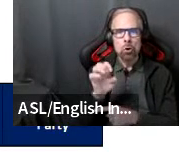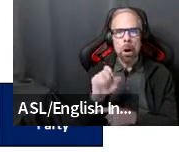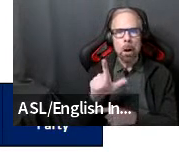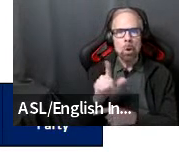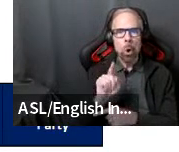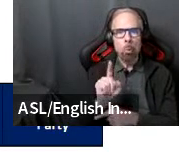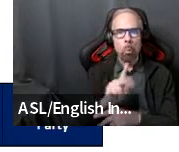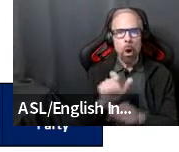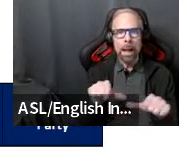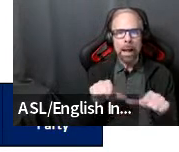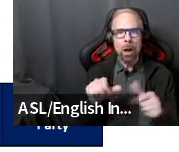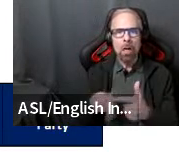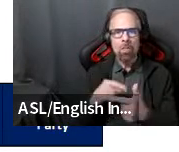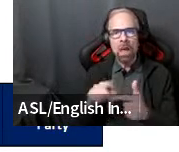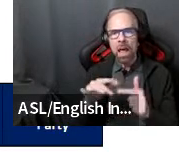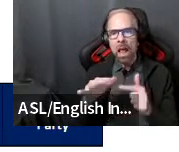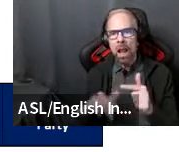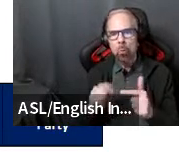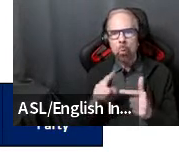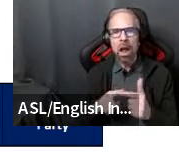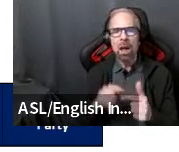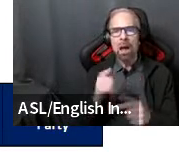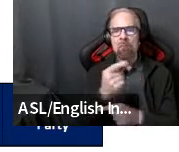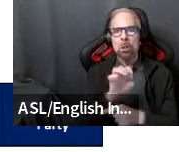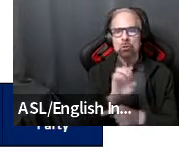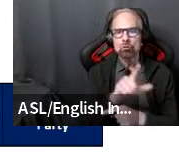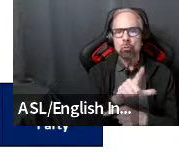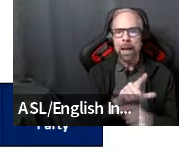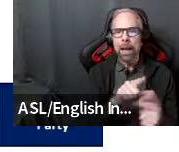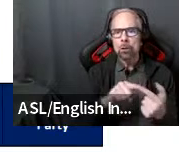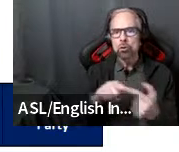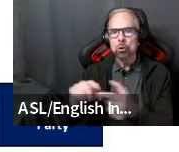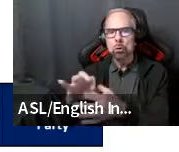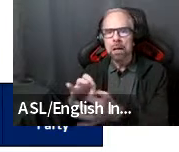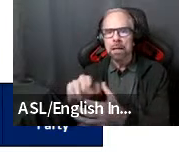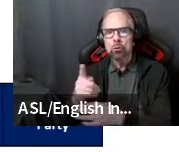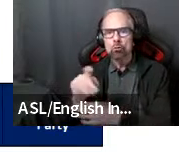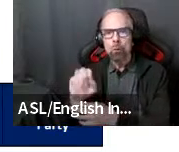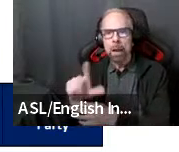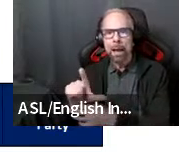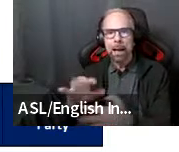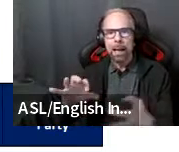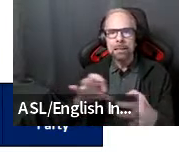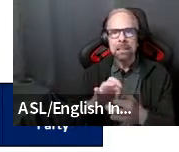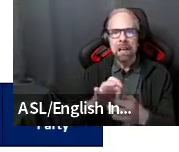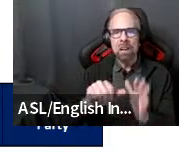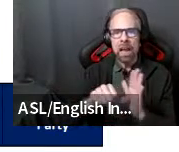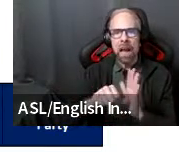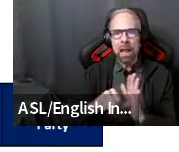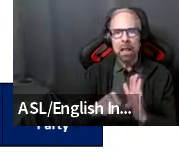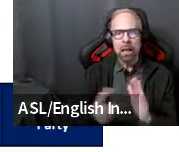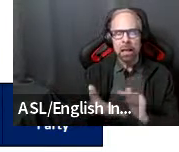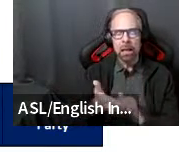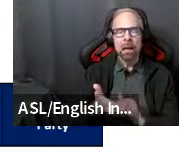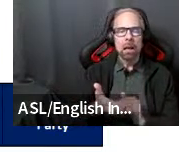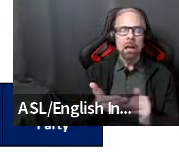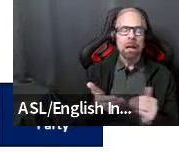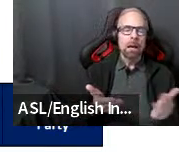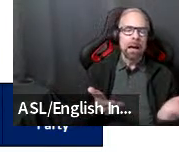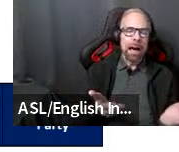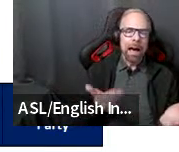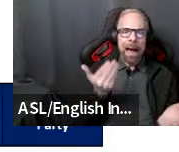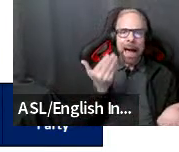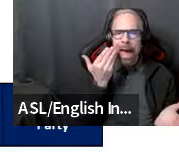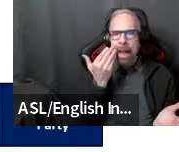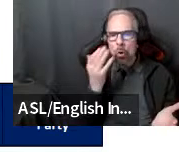have the sort of trail-to-trail connectivity that's highlighted. And so I don't know whether or not there's sort of a